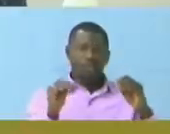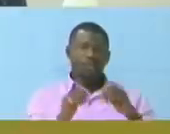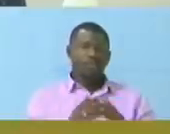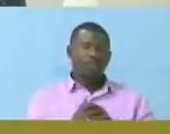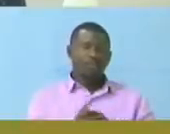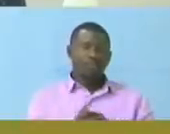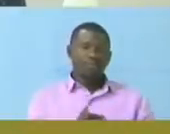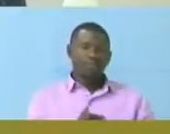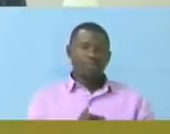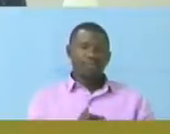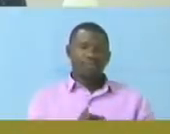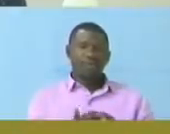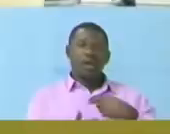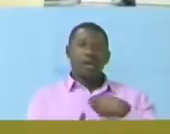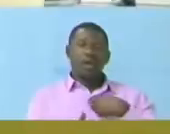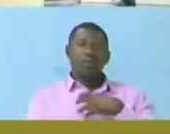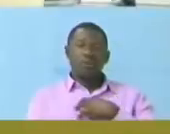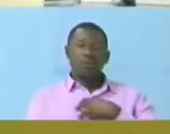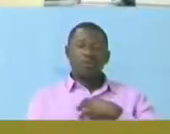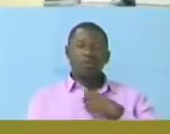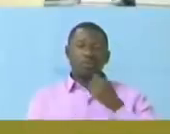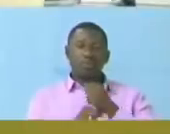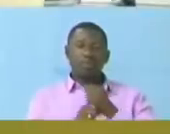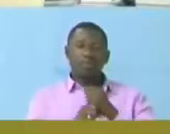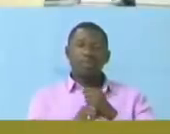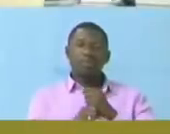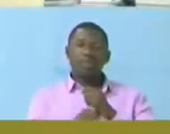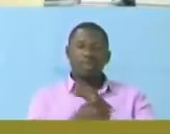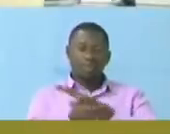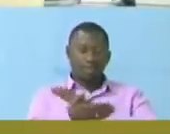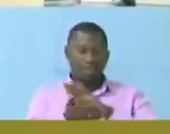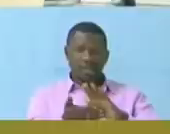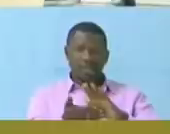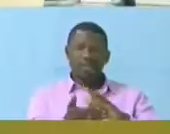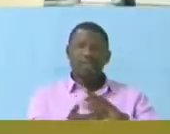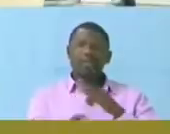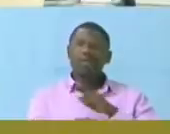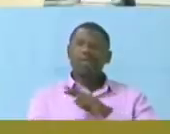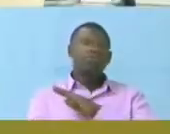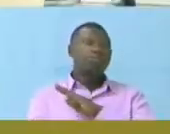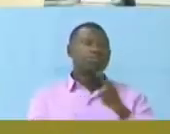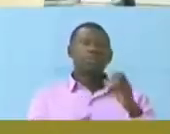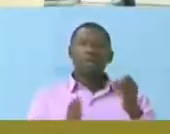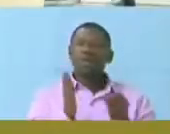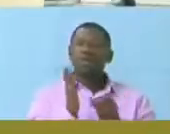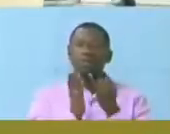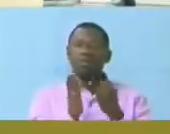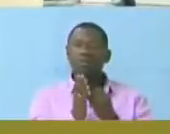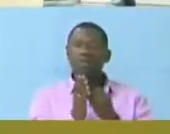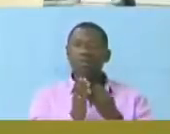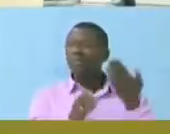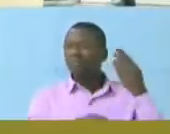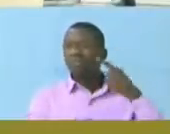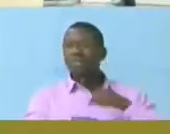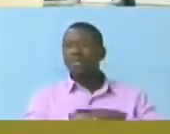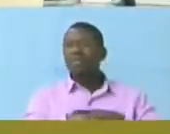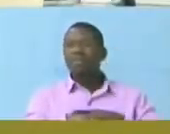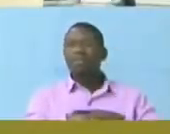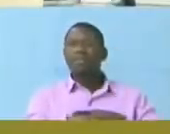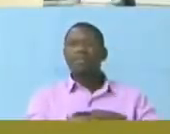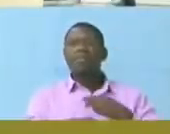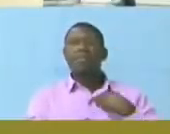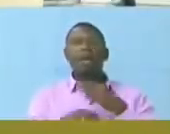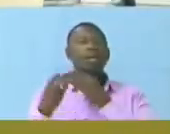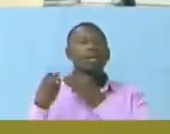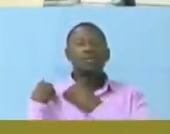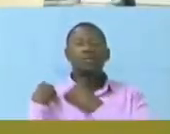yalla. There was no investigation as far as I'm concerned. Skir man kanunde untela karola. My task is to make